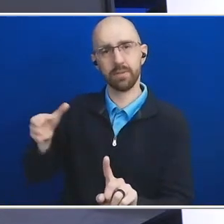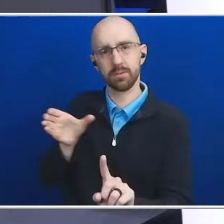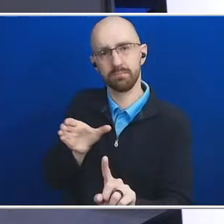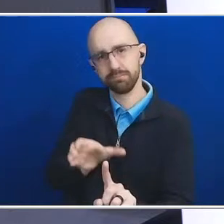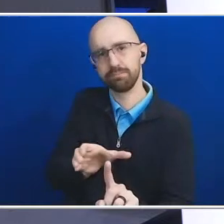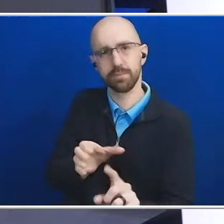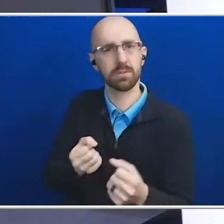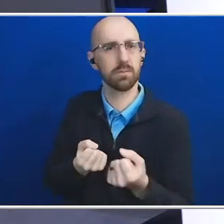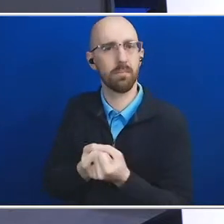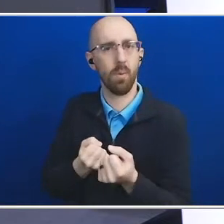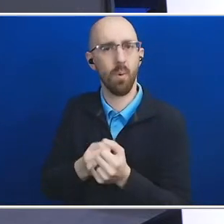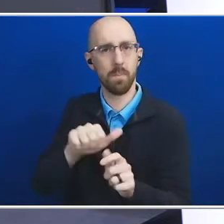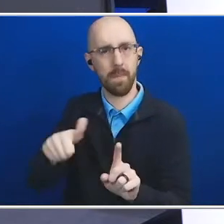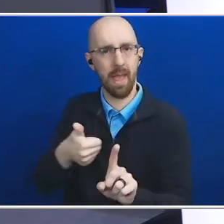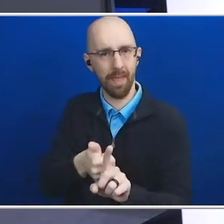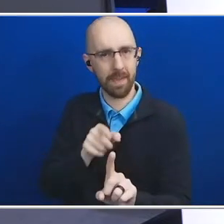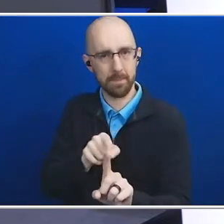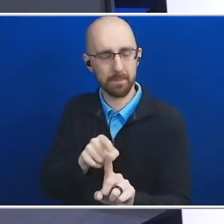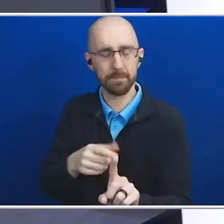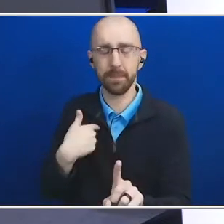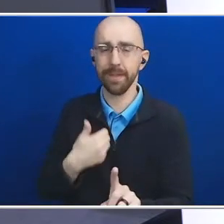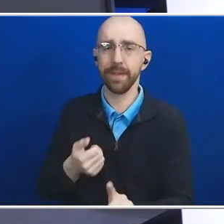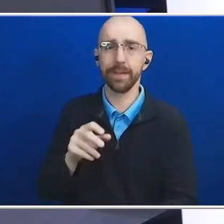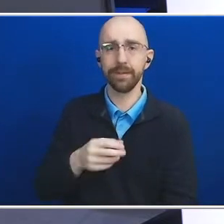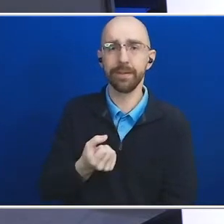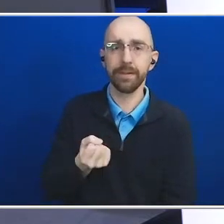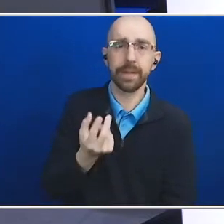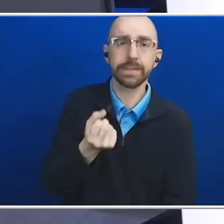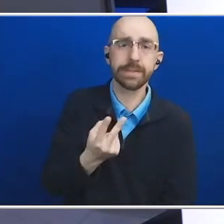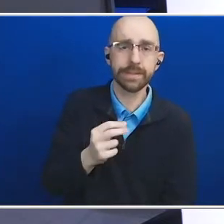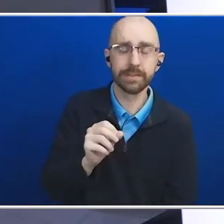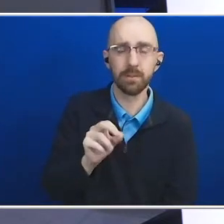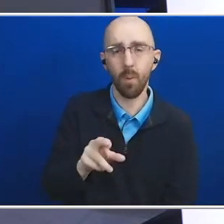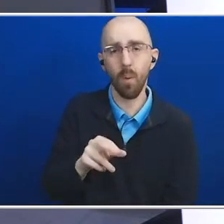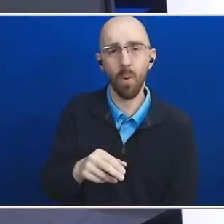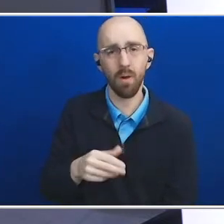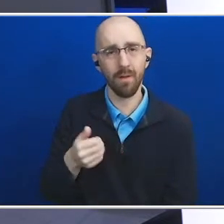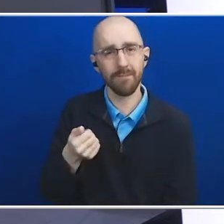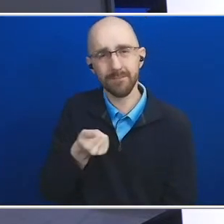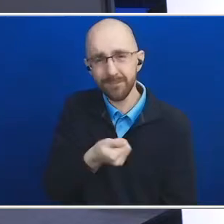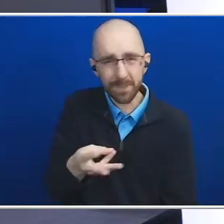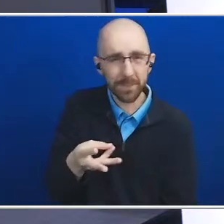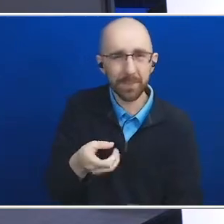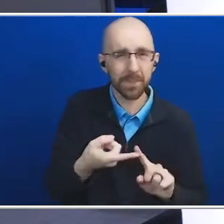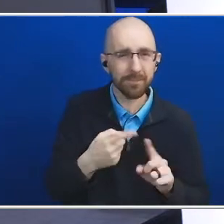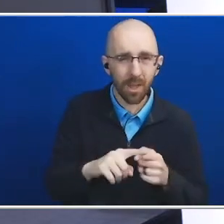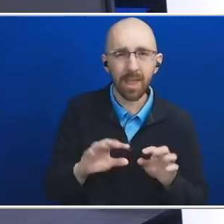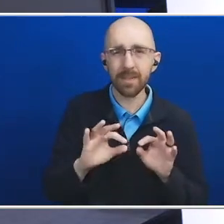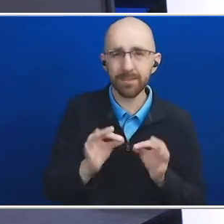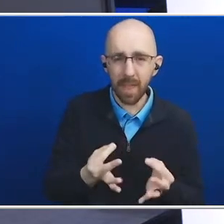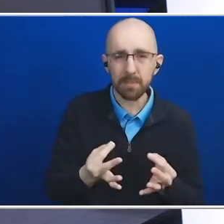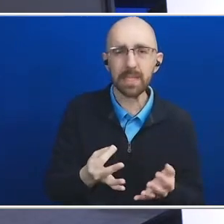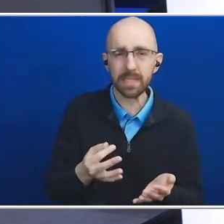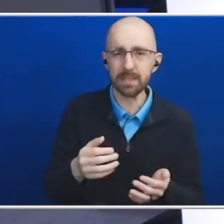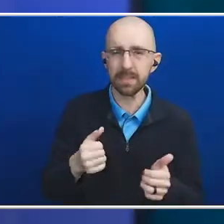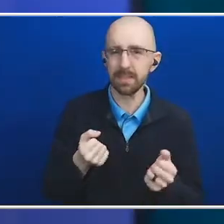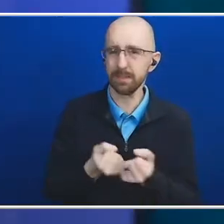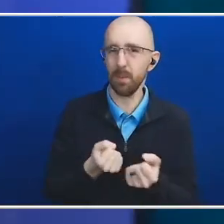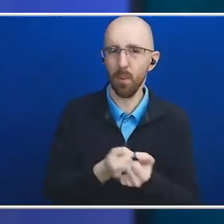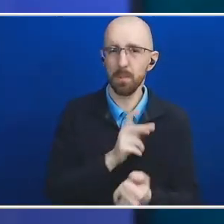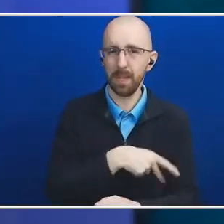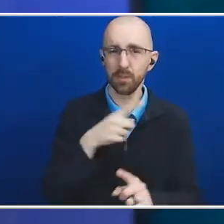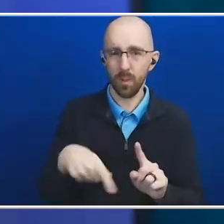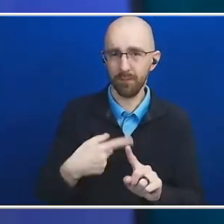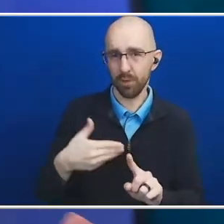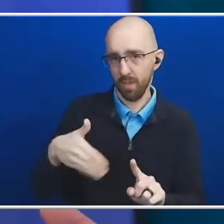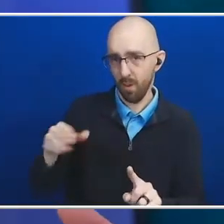it's dozens of people or just a couple of really close friends and family that are there to support patients when they go home? Absolutely. I